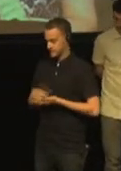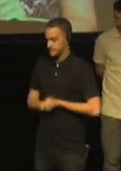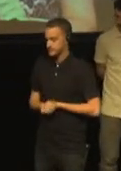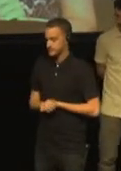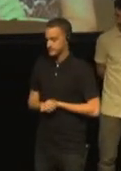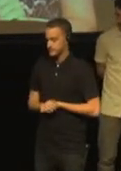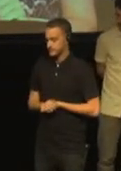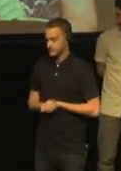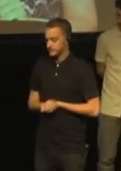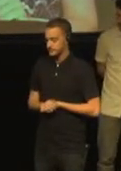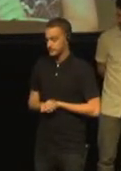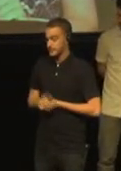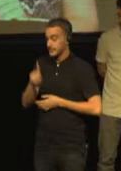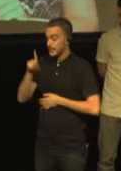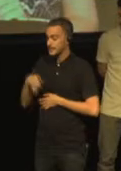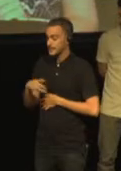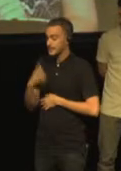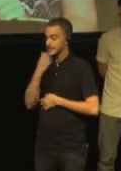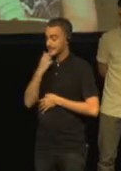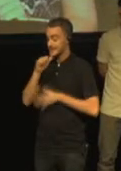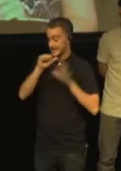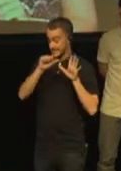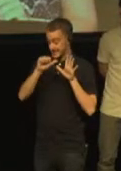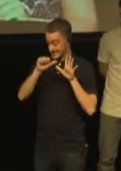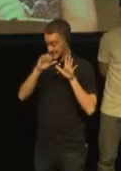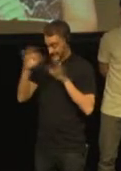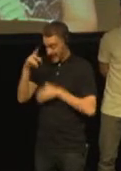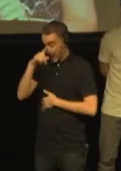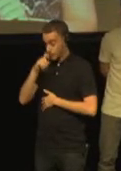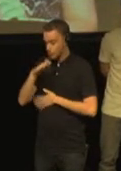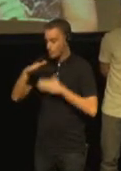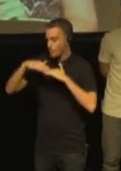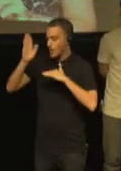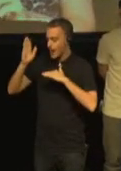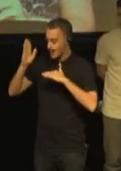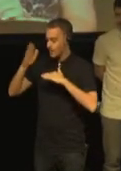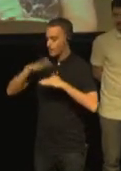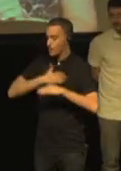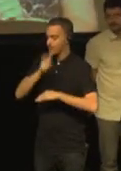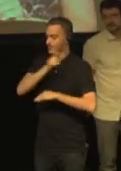60 plus population, where many people's deafblindness goes unnoticed